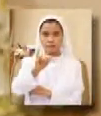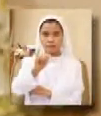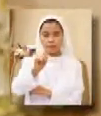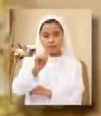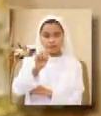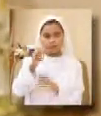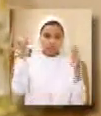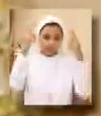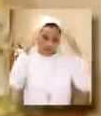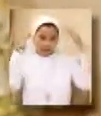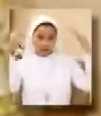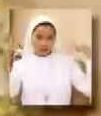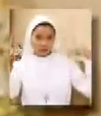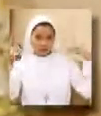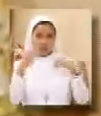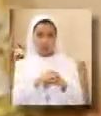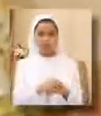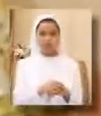ko,